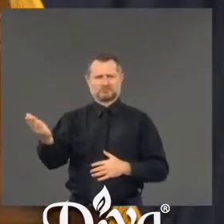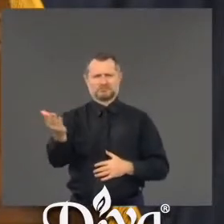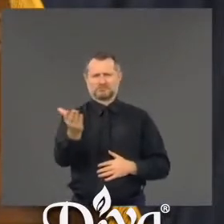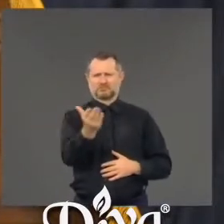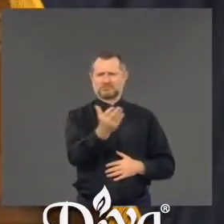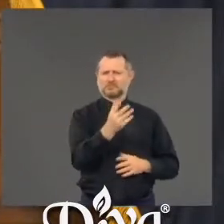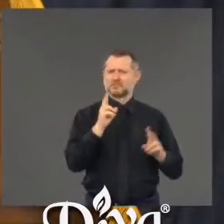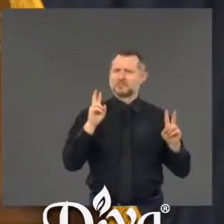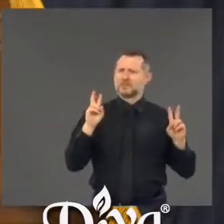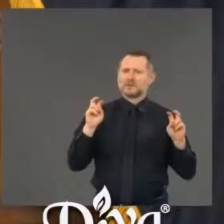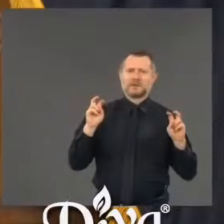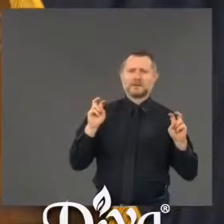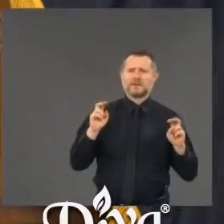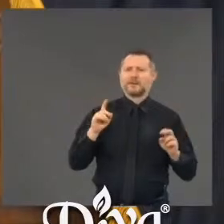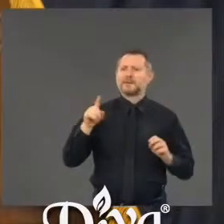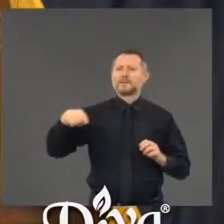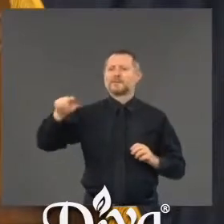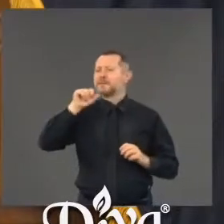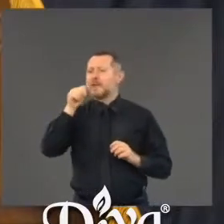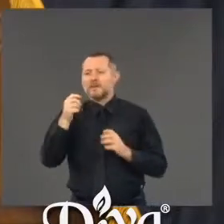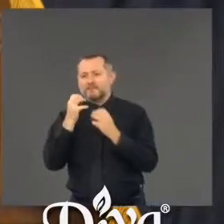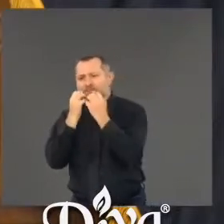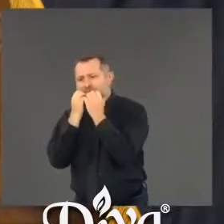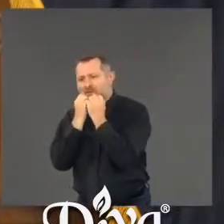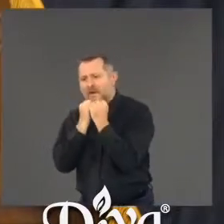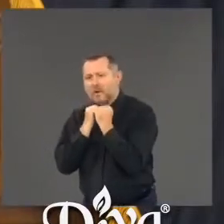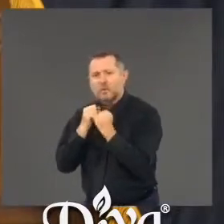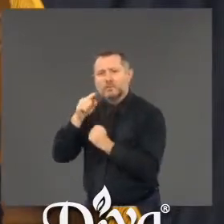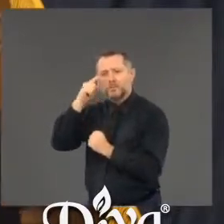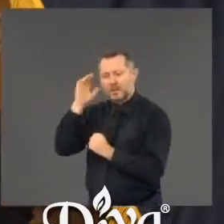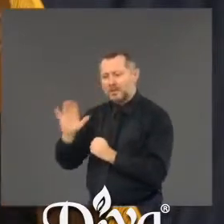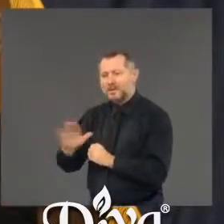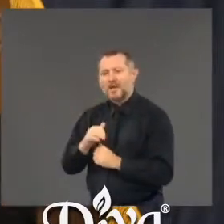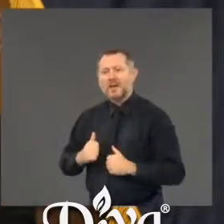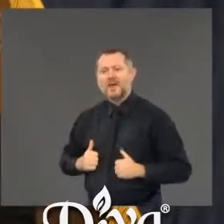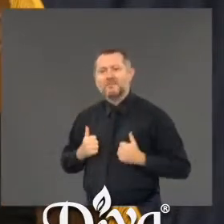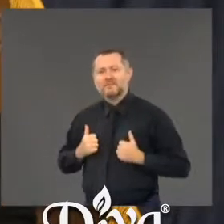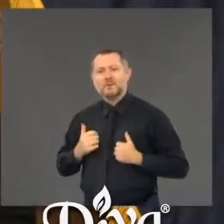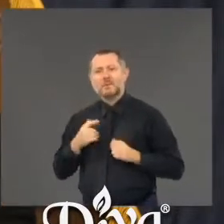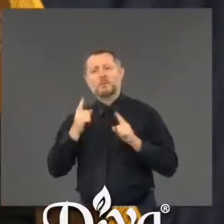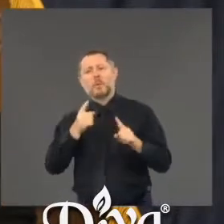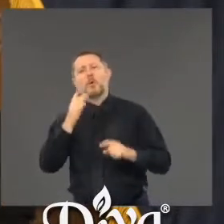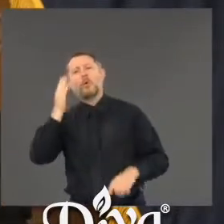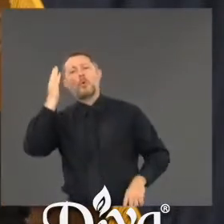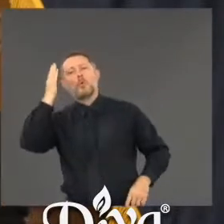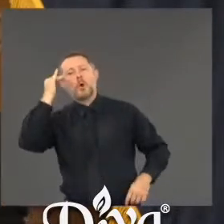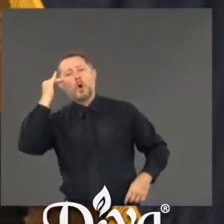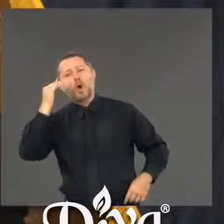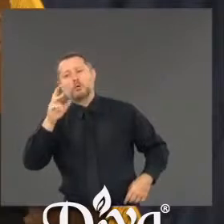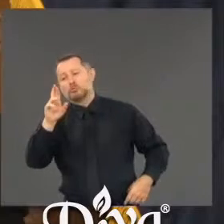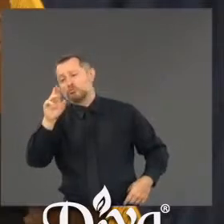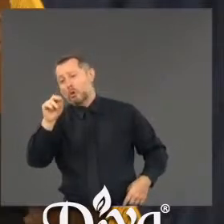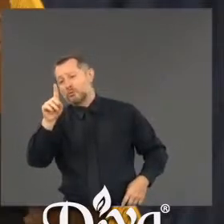devalue black lives? Why are they all Rodney King, Abner